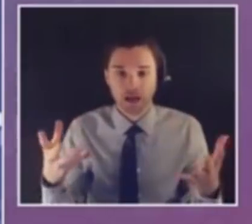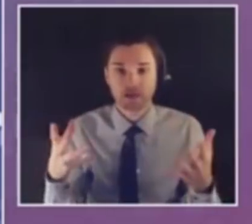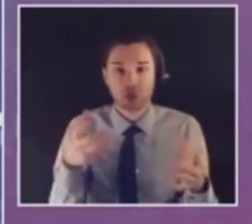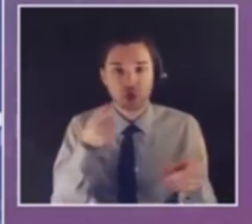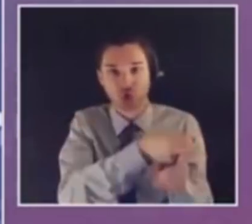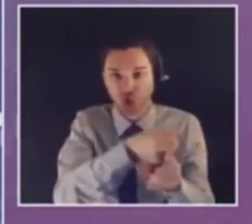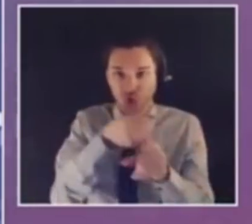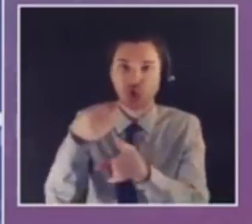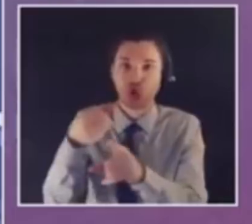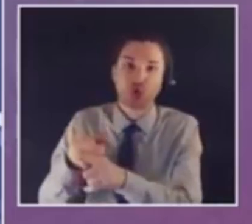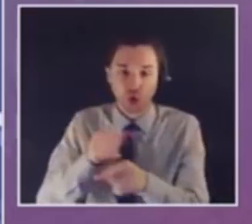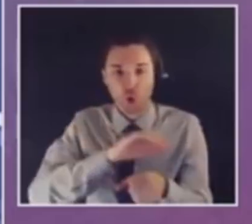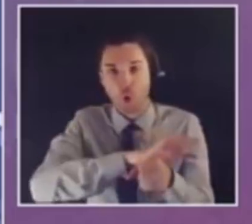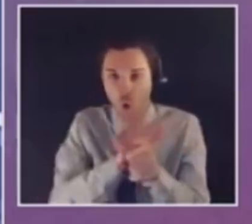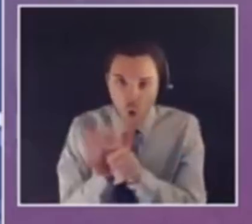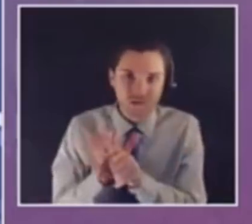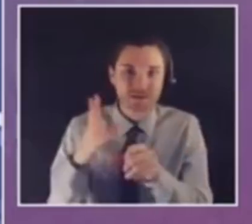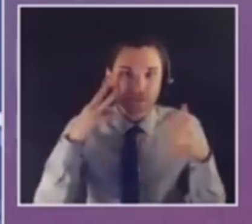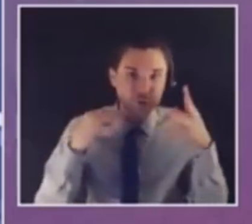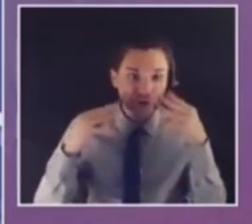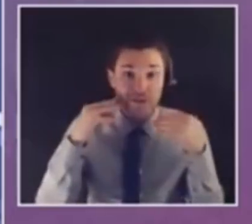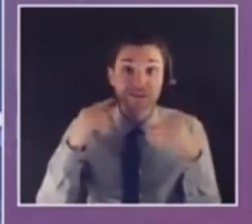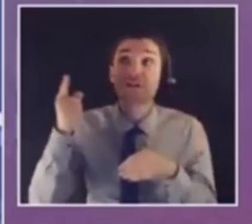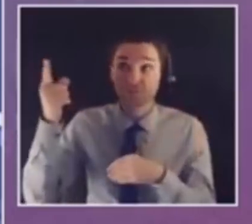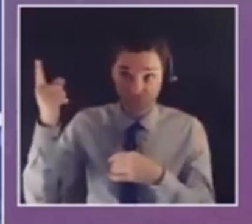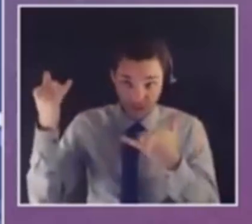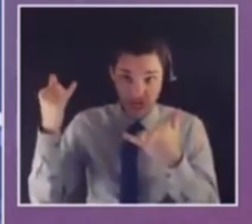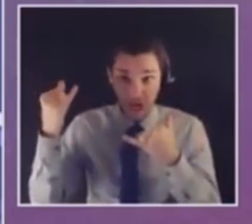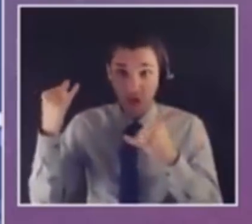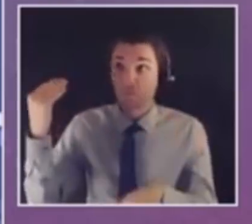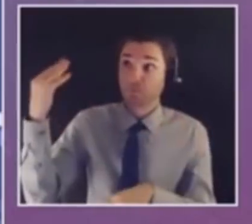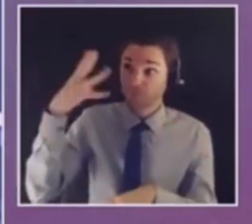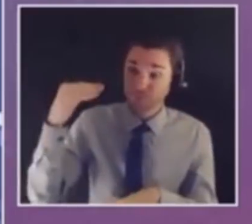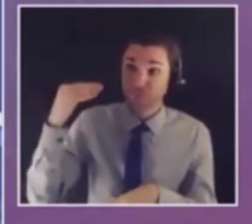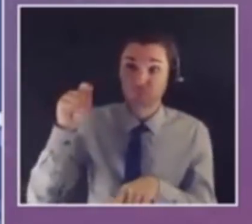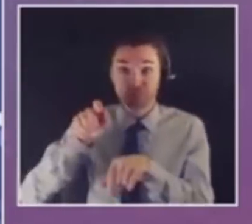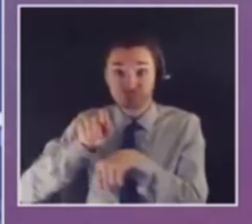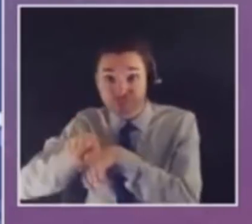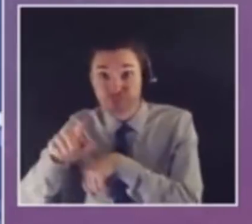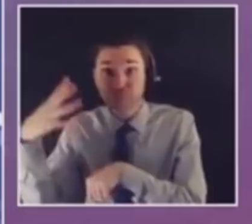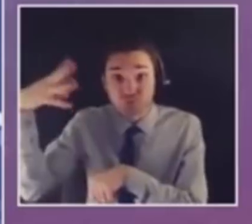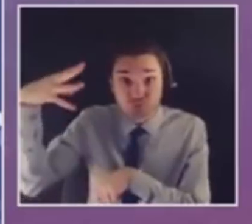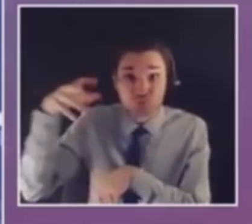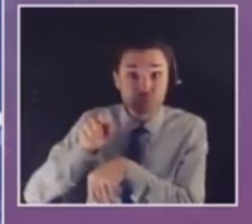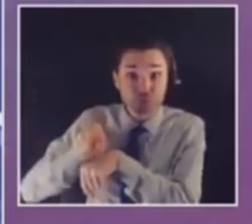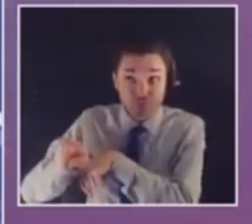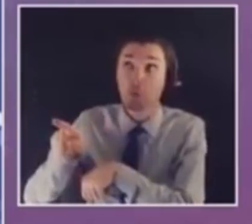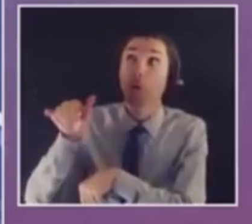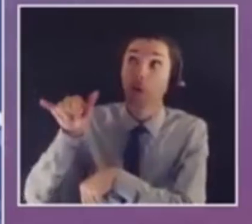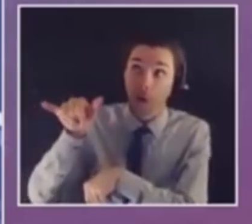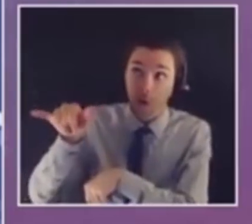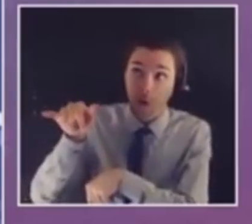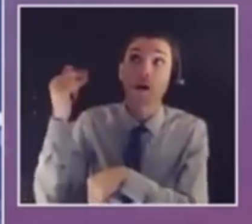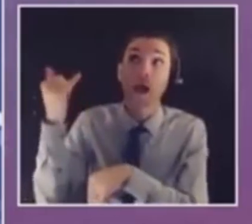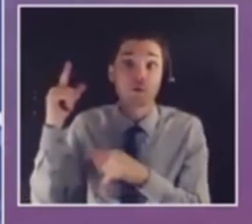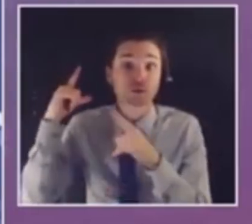and recording videos over the weekend. Now that he's busy tweeting campaign messages, I would ask him to do this. Listen